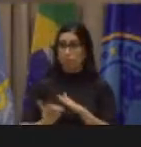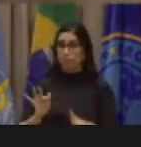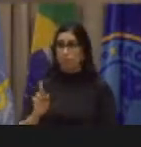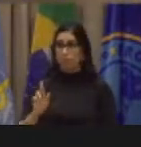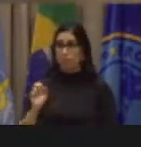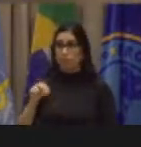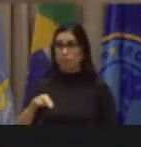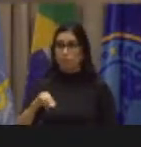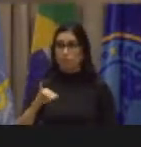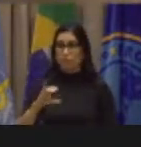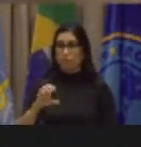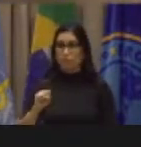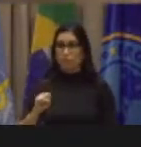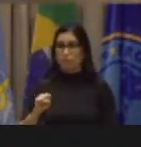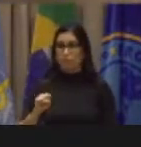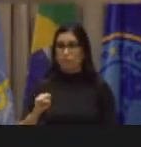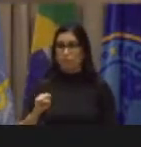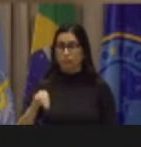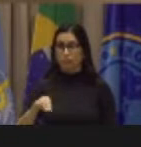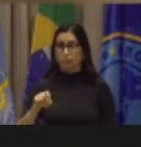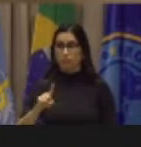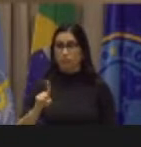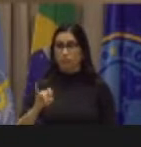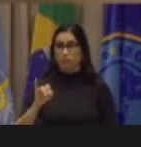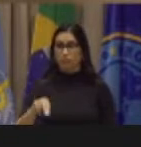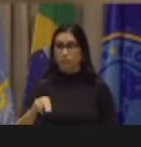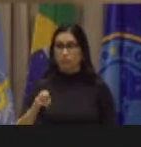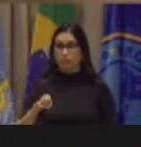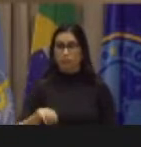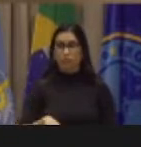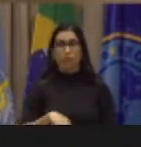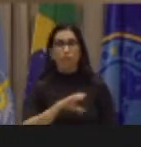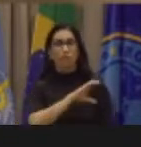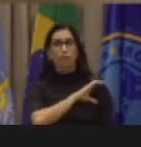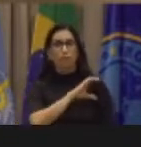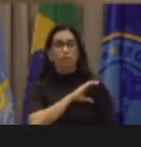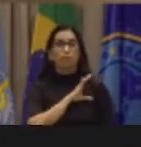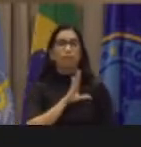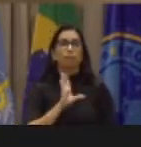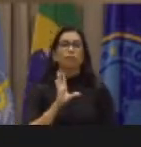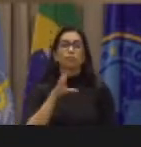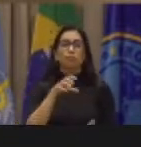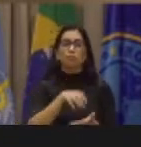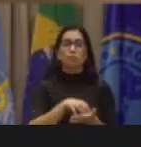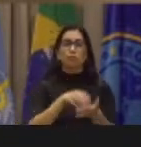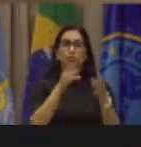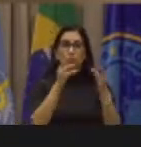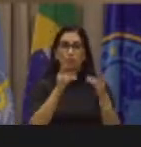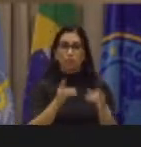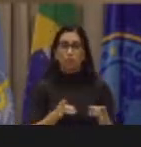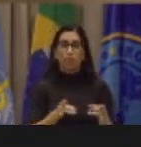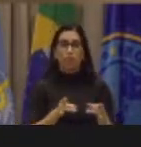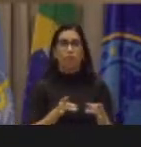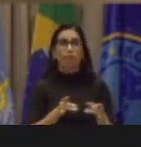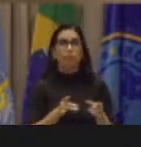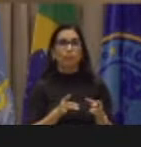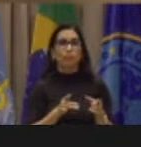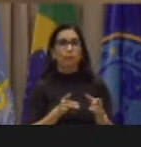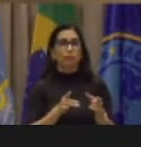And the next one, Francis Tomazini, please. The coordinator in the group